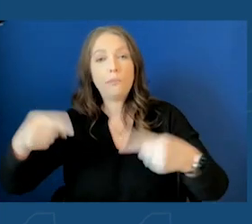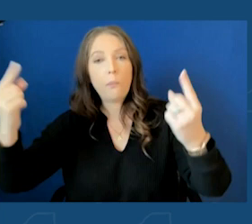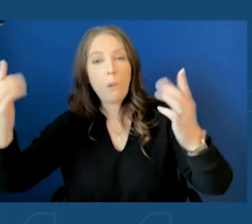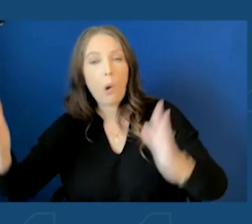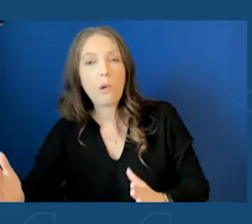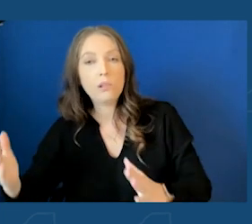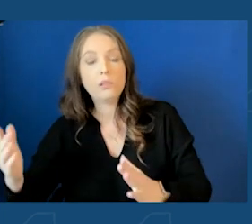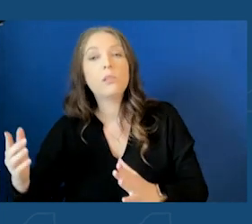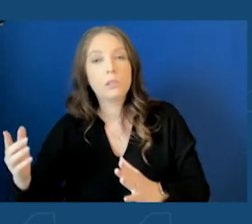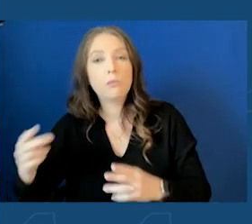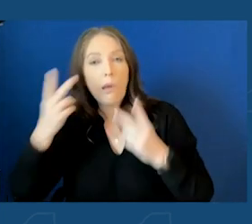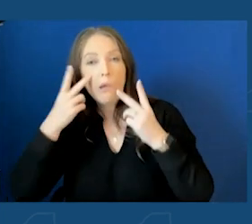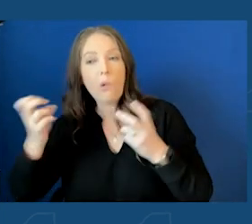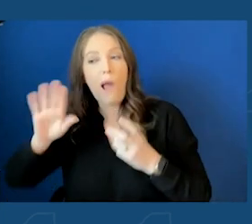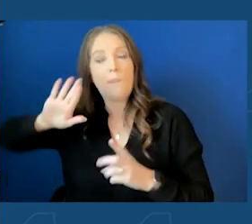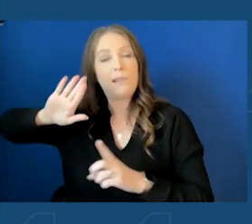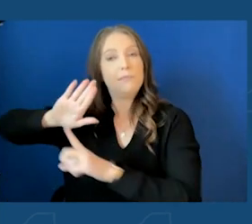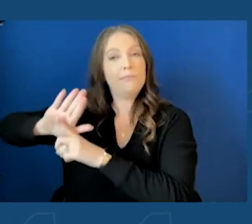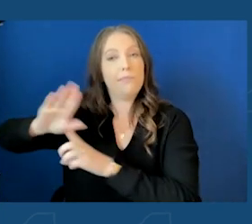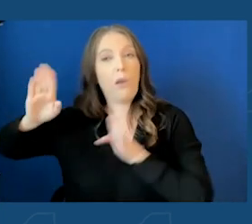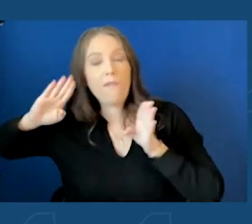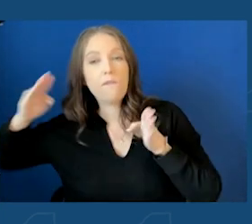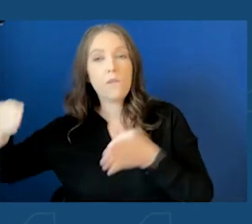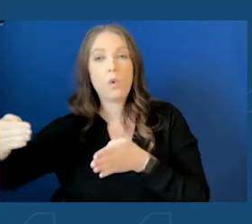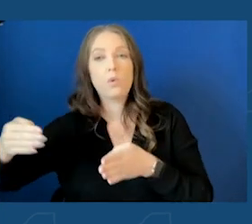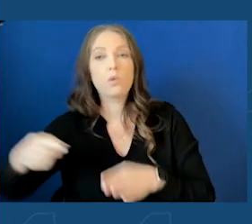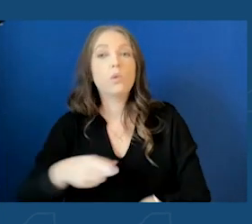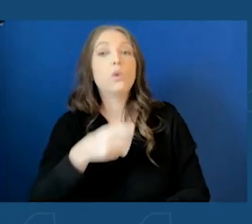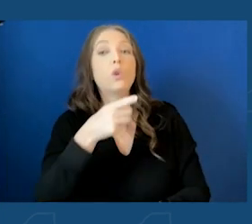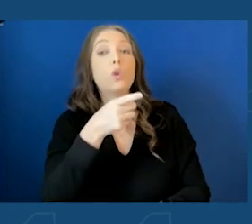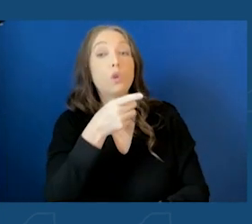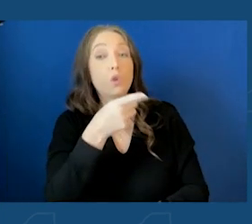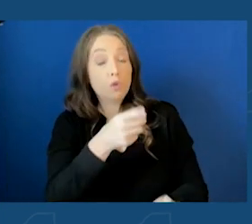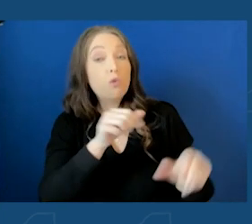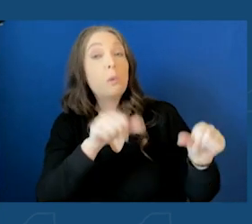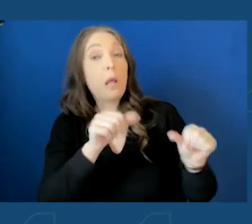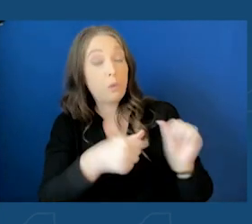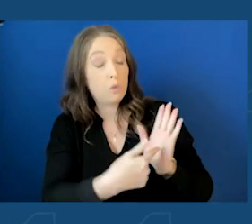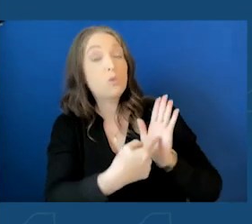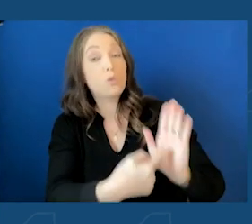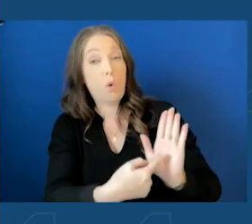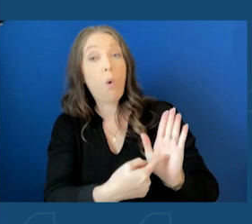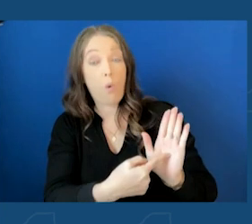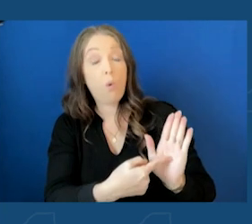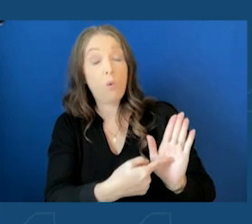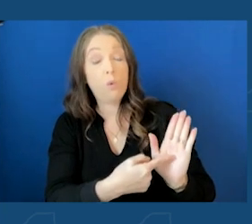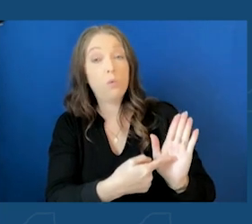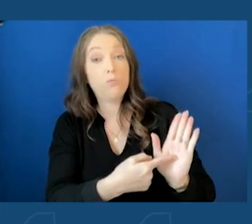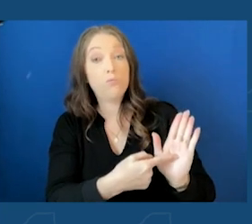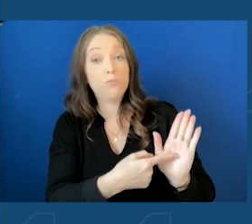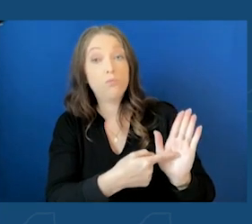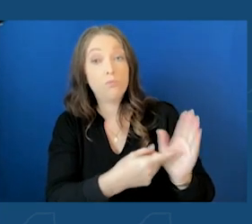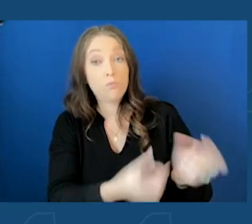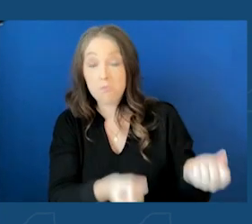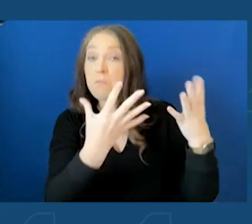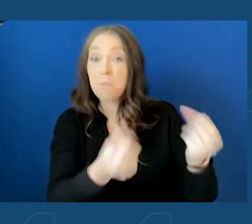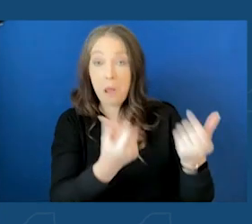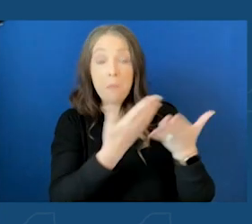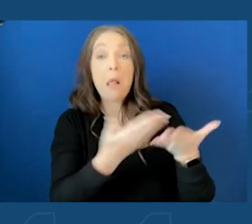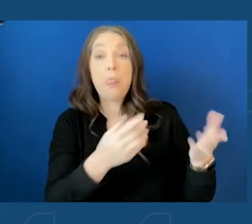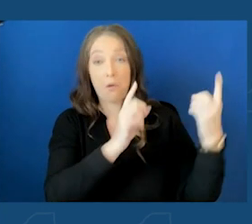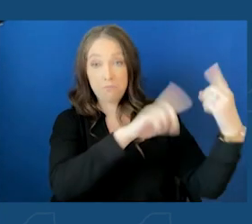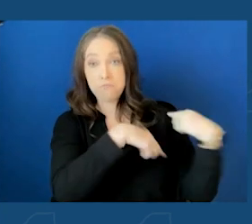central focus of this campaign. And while you have been able to show that you have done many, many things since you took